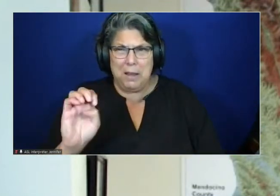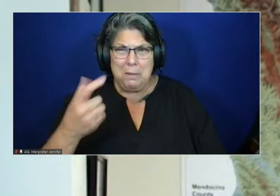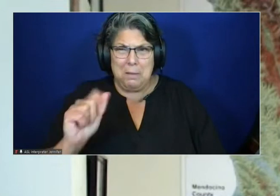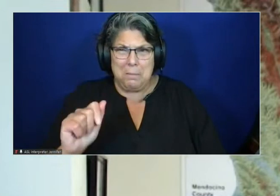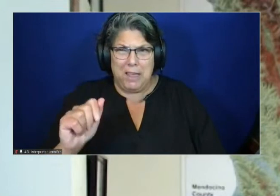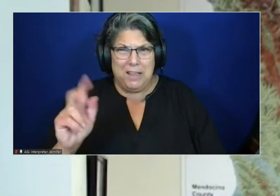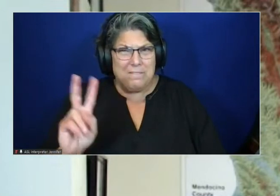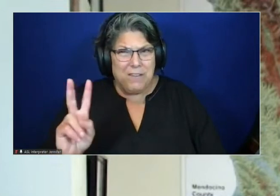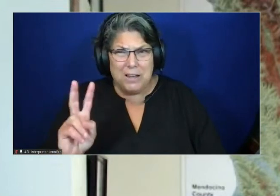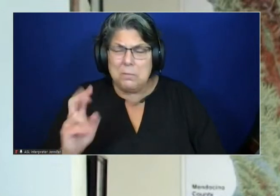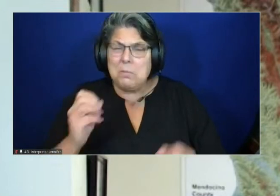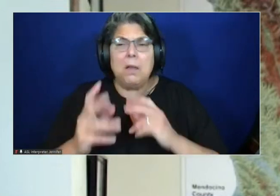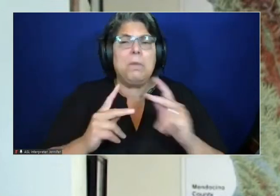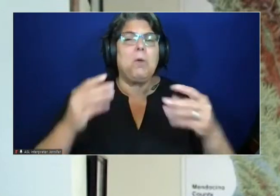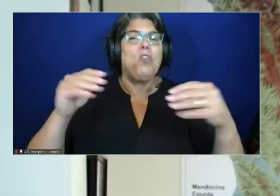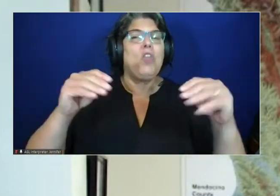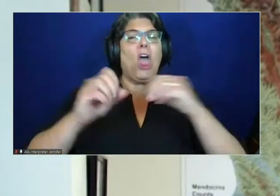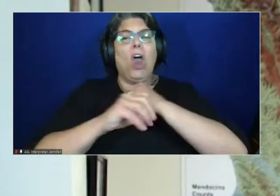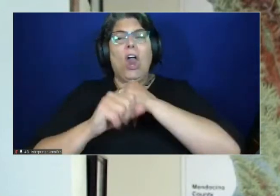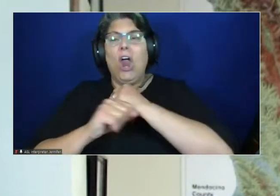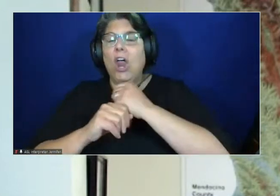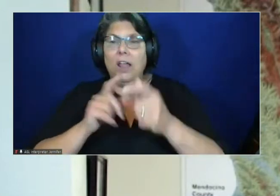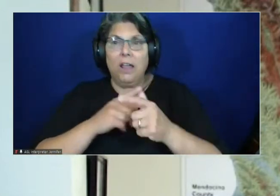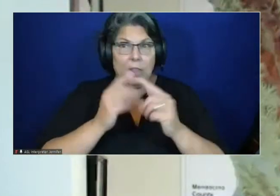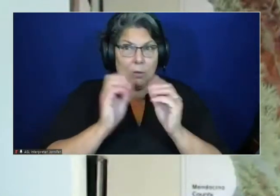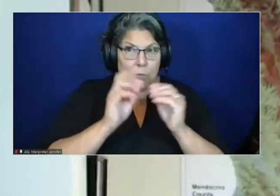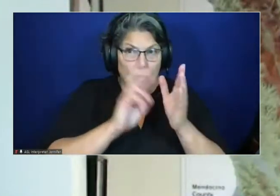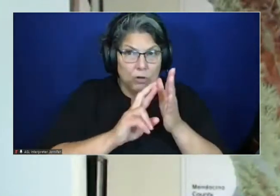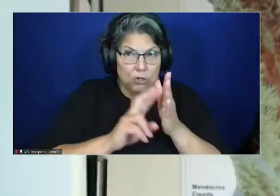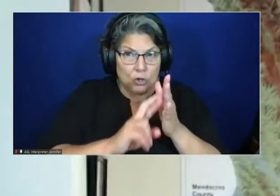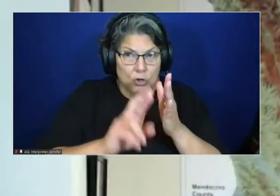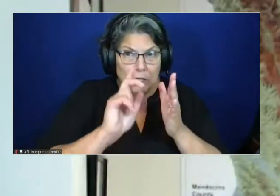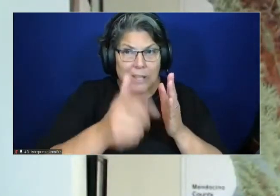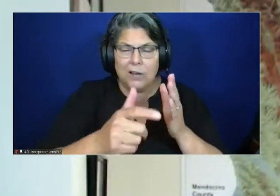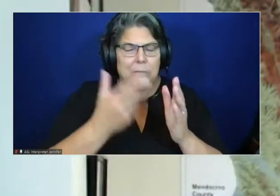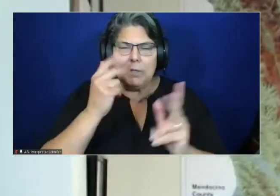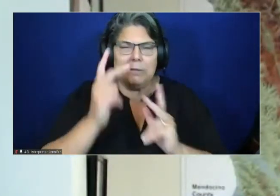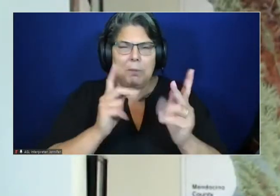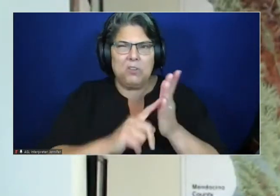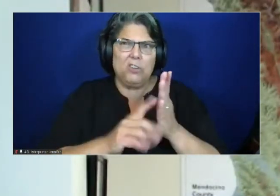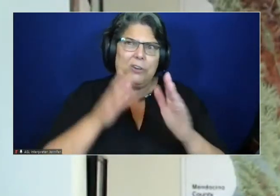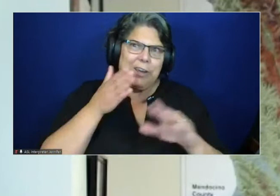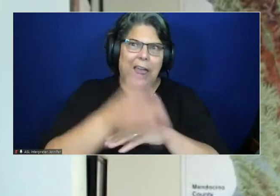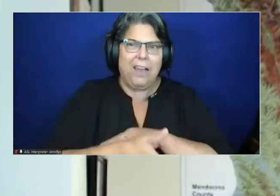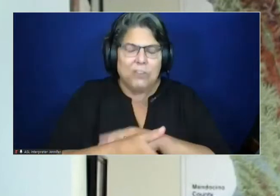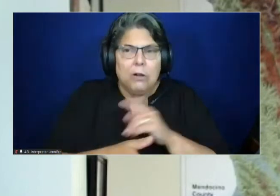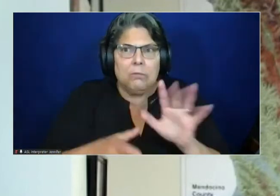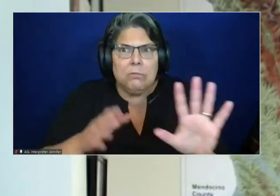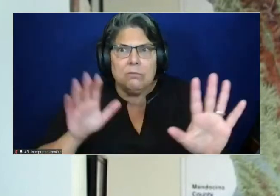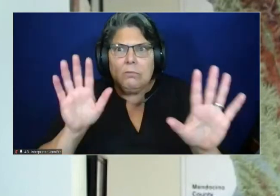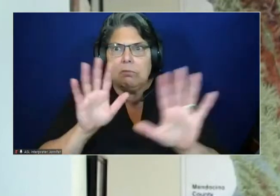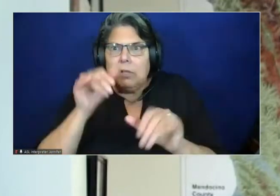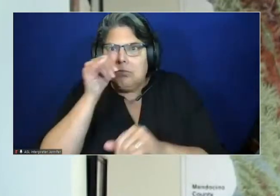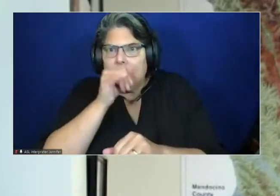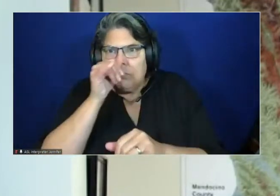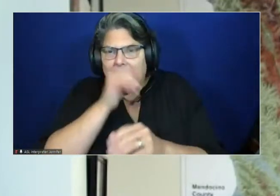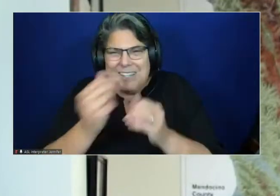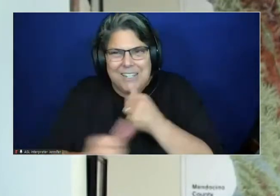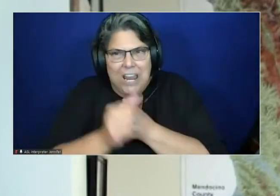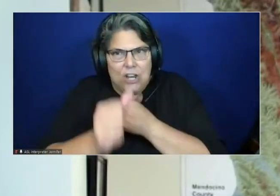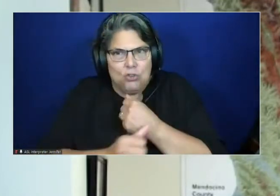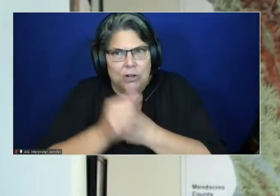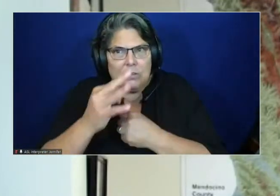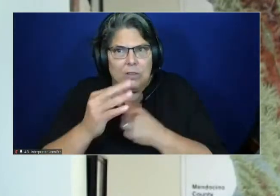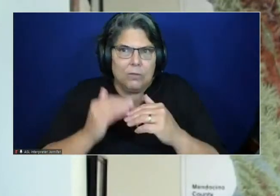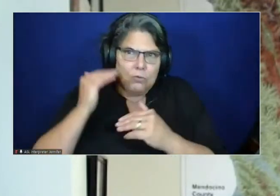sold, and they turn out with later research, because research is oftentimes done too late, to be very harmful to people. And